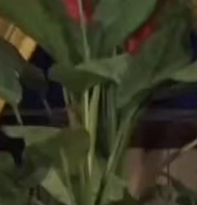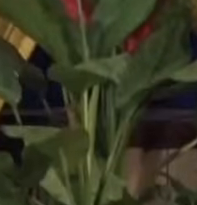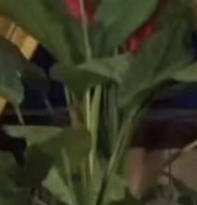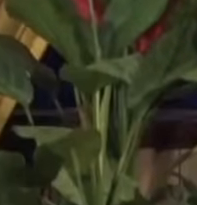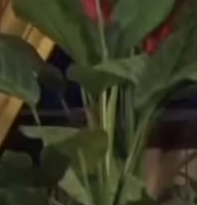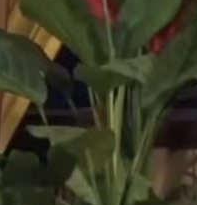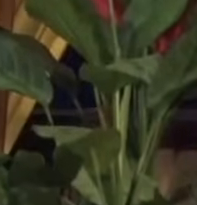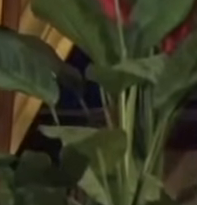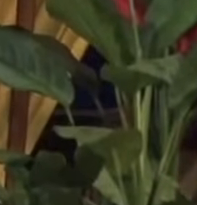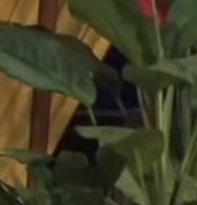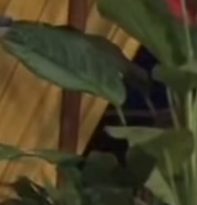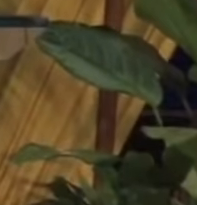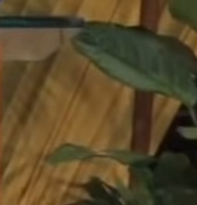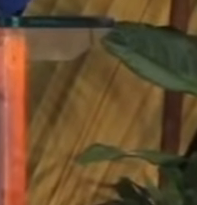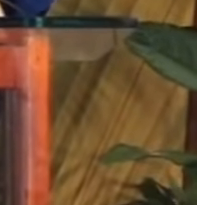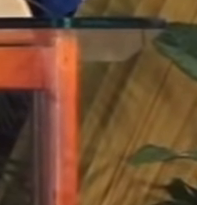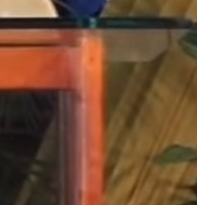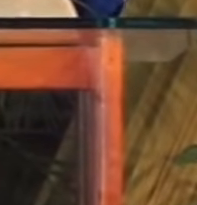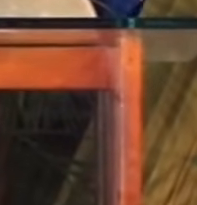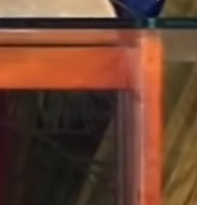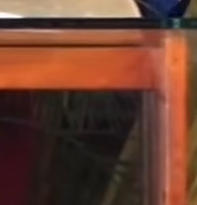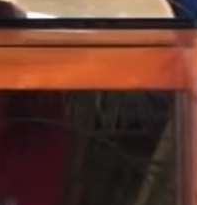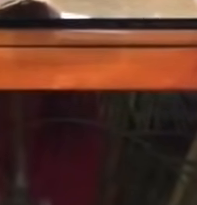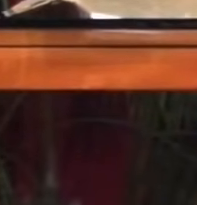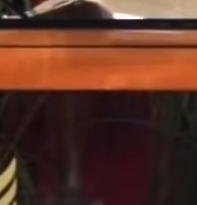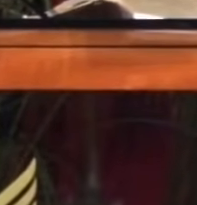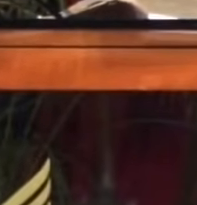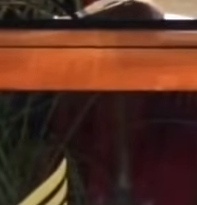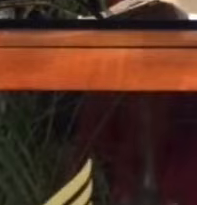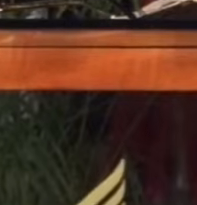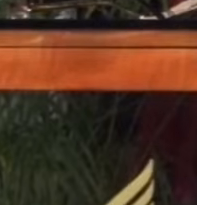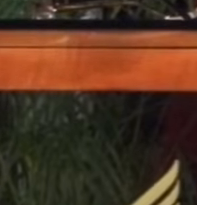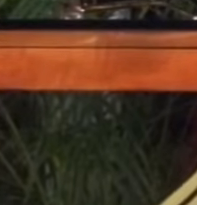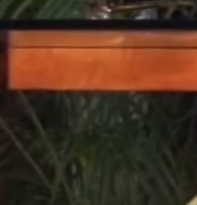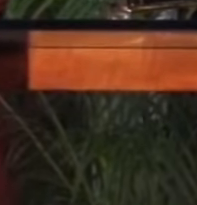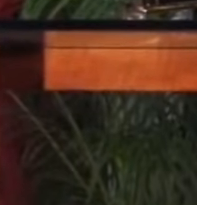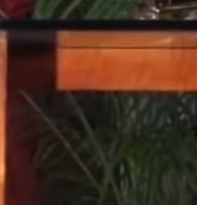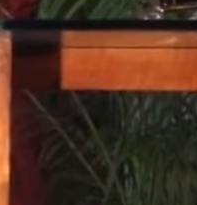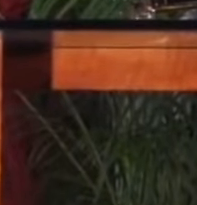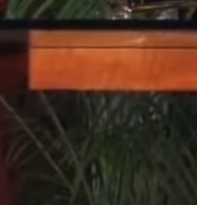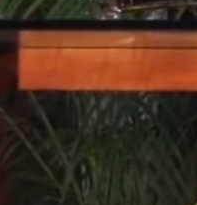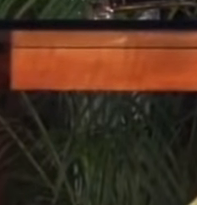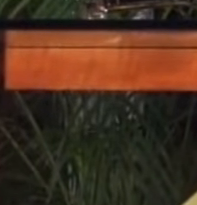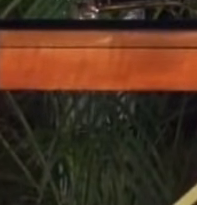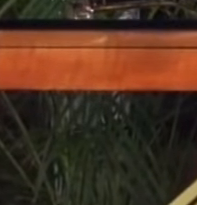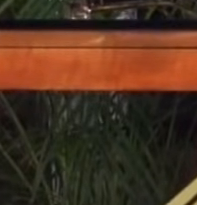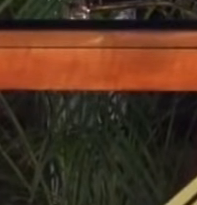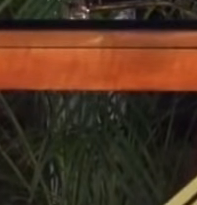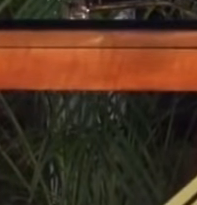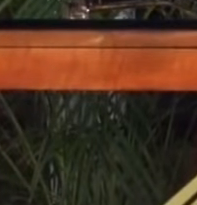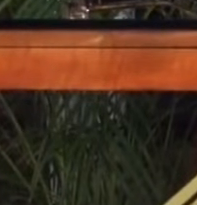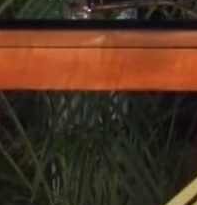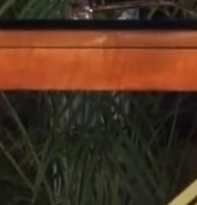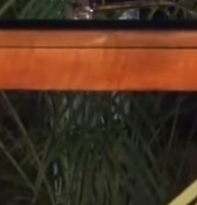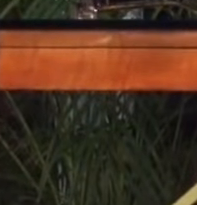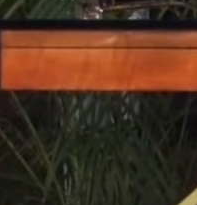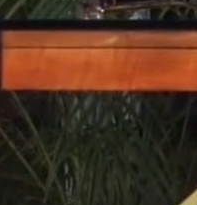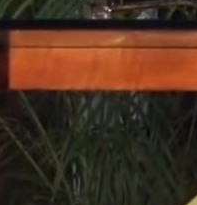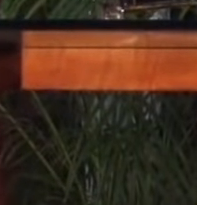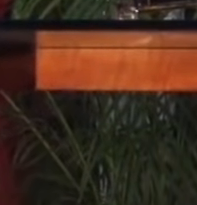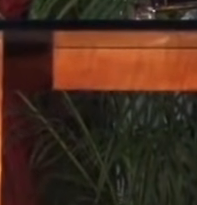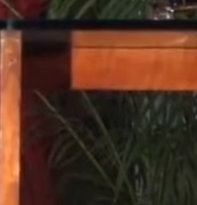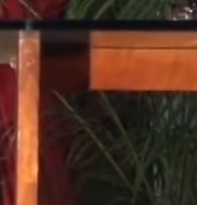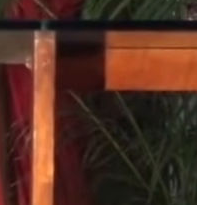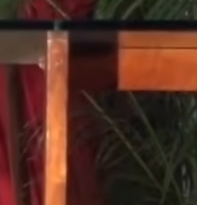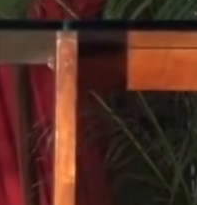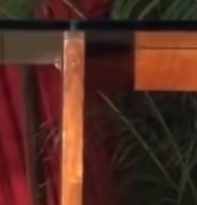preacher, the ancient prophet, is accustomed to a certain